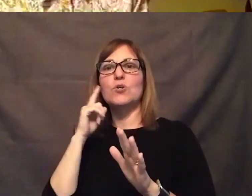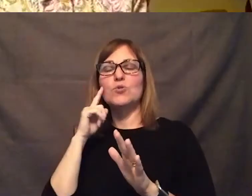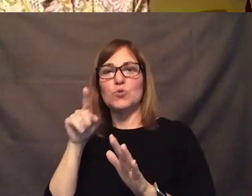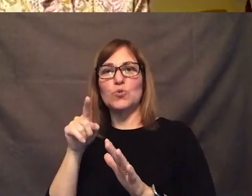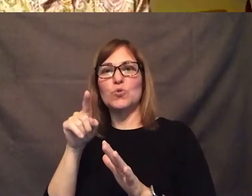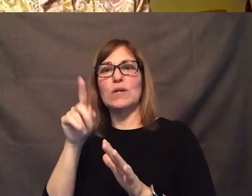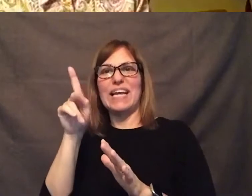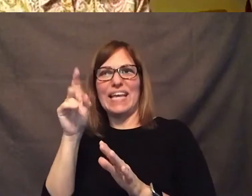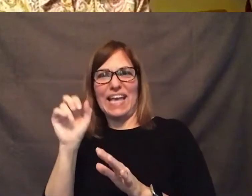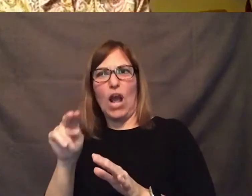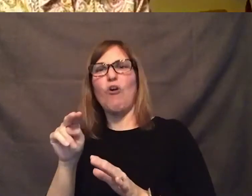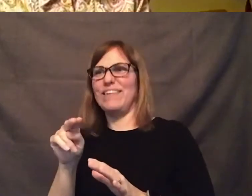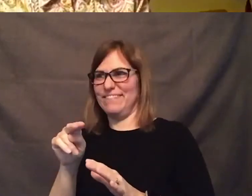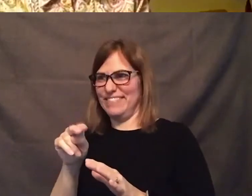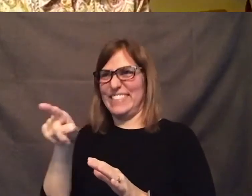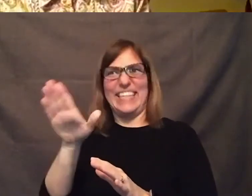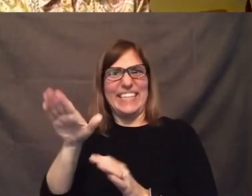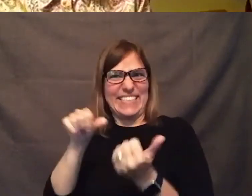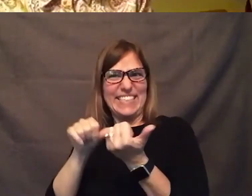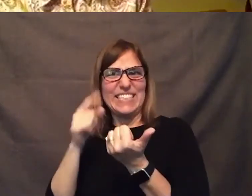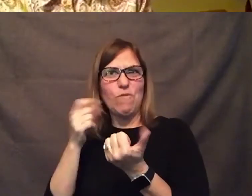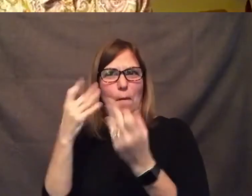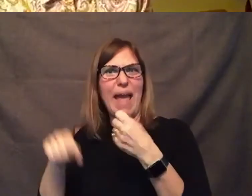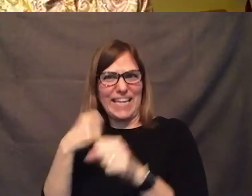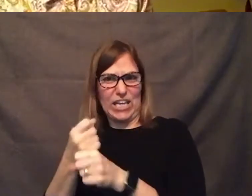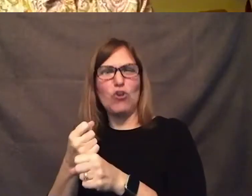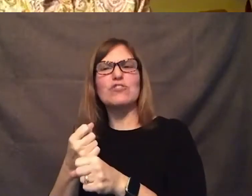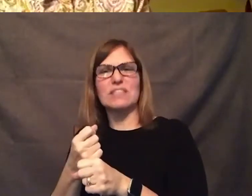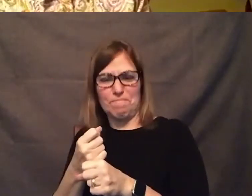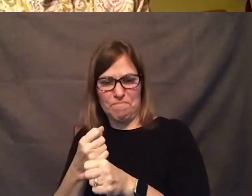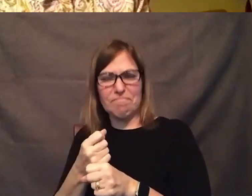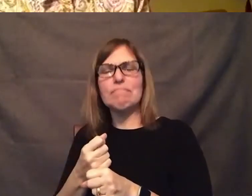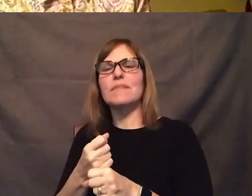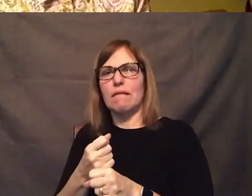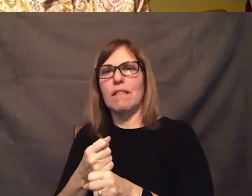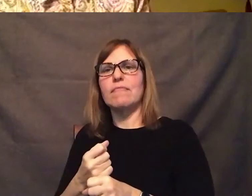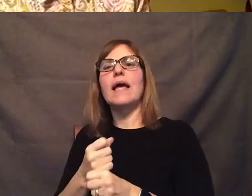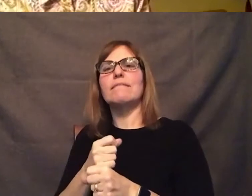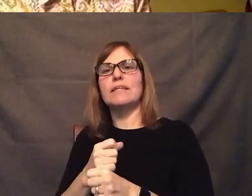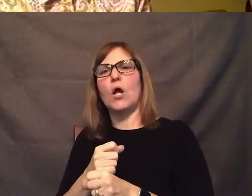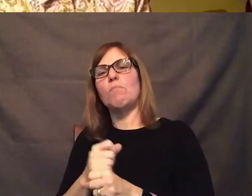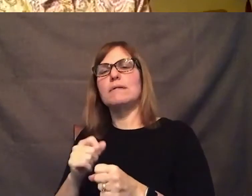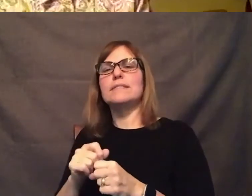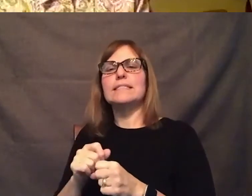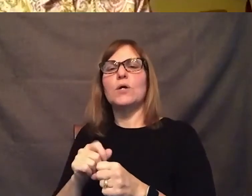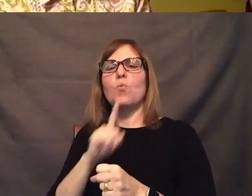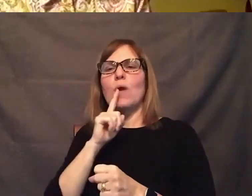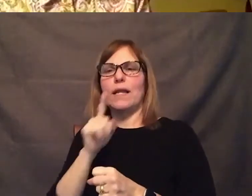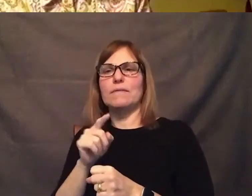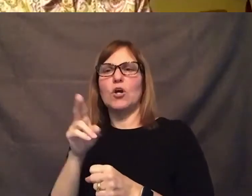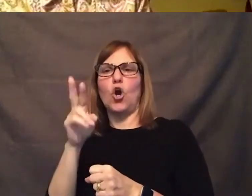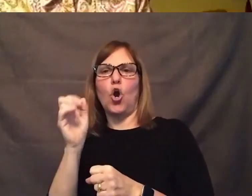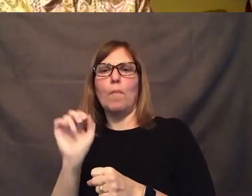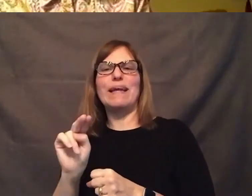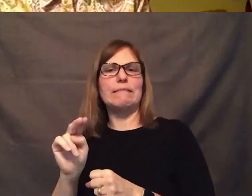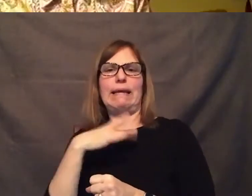able assistant for many, many, many years. And then he became its chief executive officer. Irvin didn't like public speaking, was not comfortable with it.